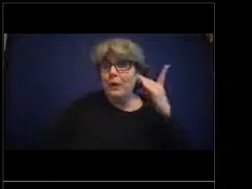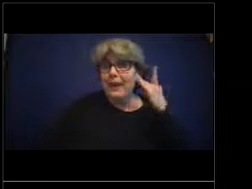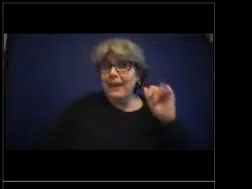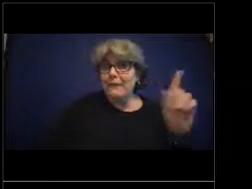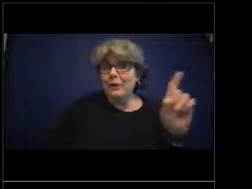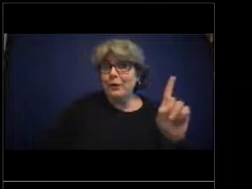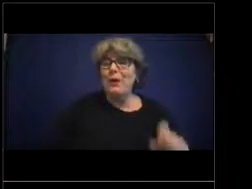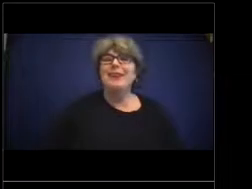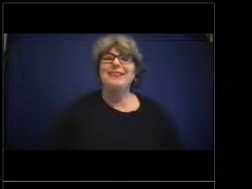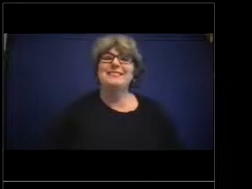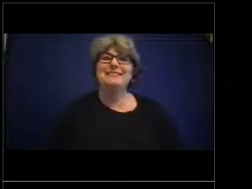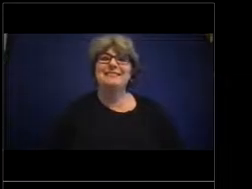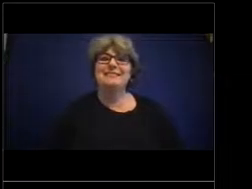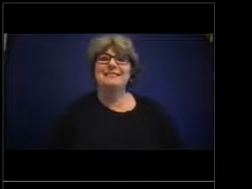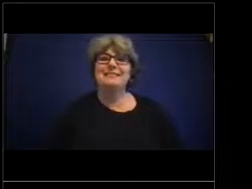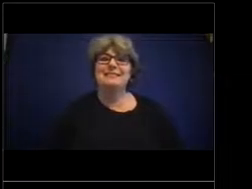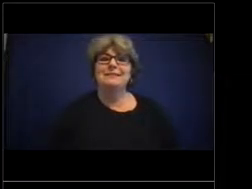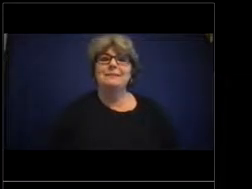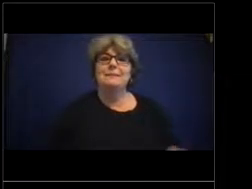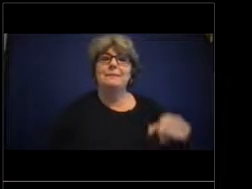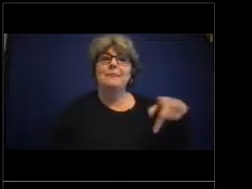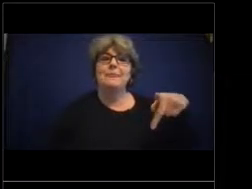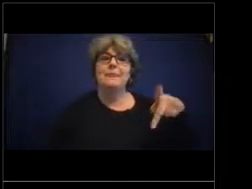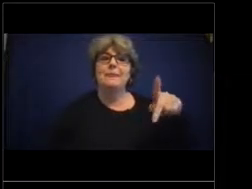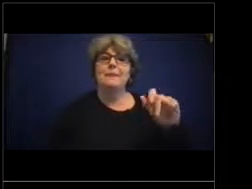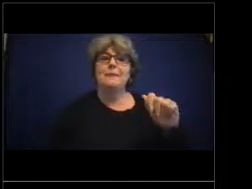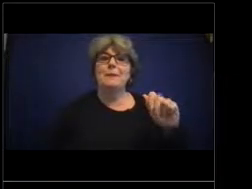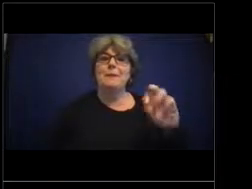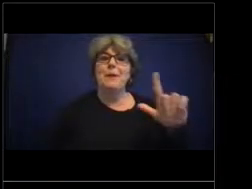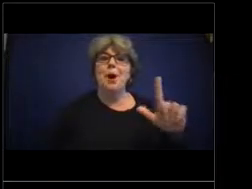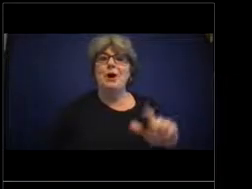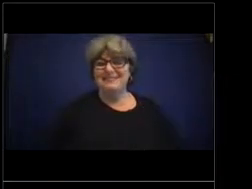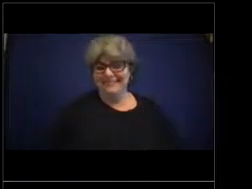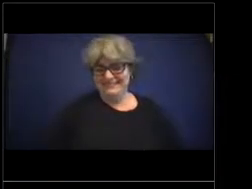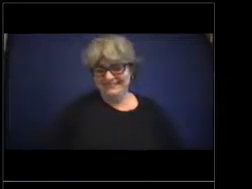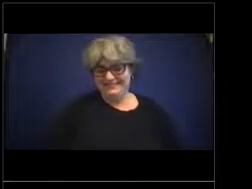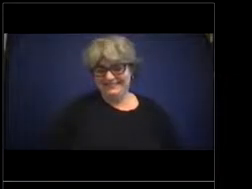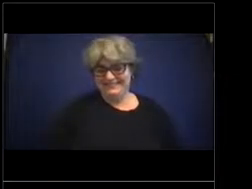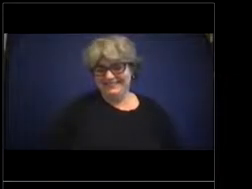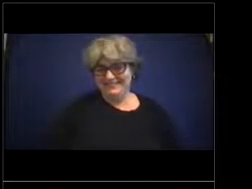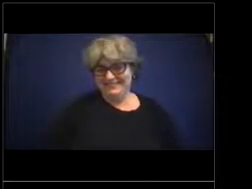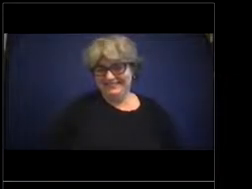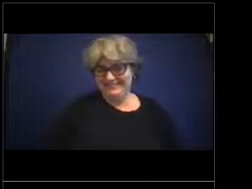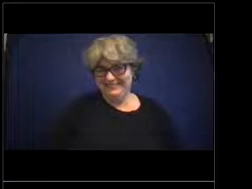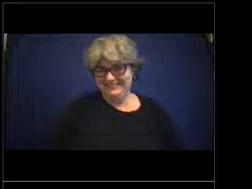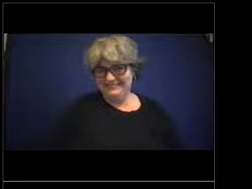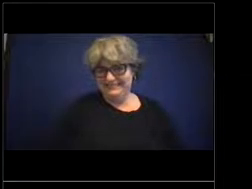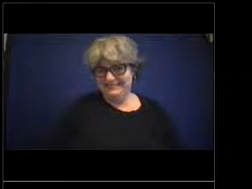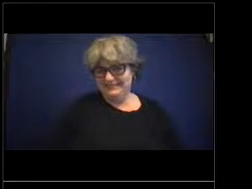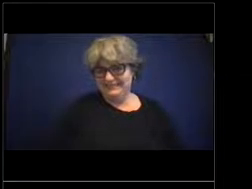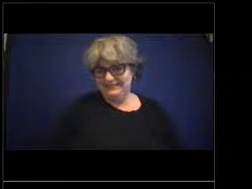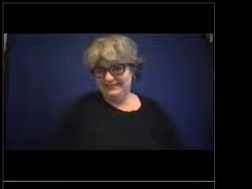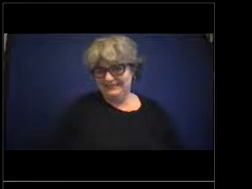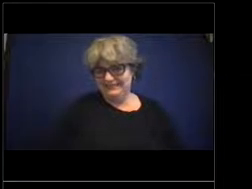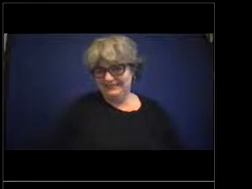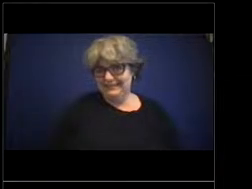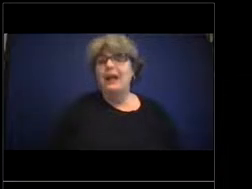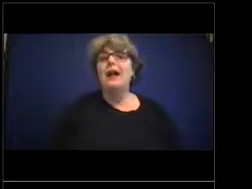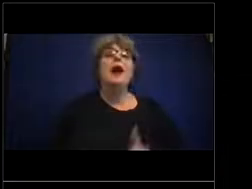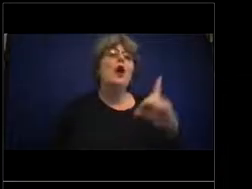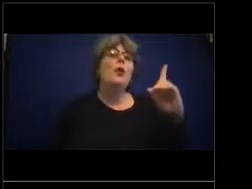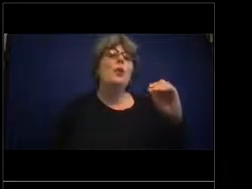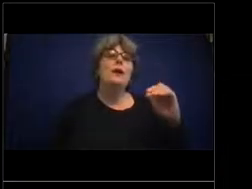in? We'll keep that one until maybe I do Andy, have one. Oh, I'm sorry. I do have one more comment.